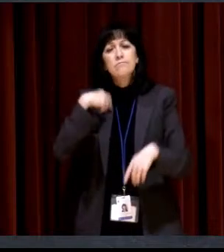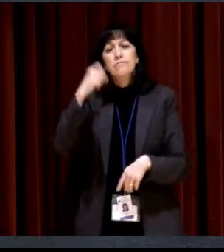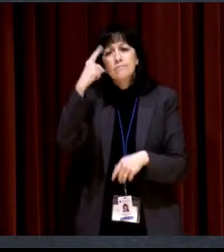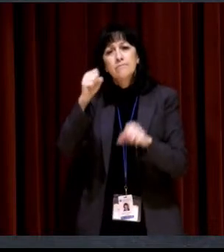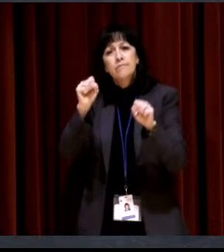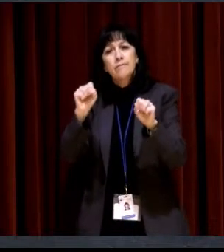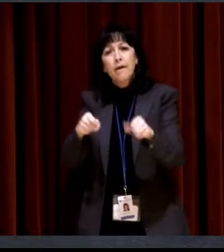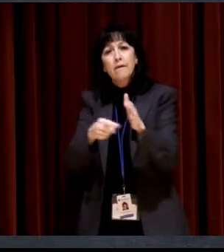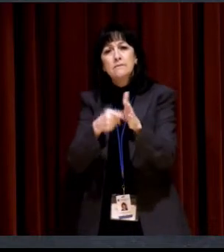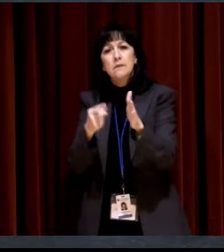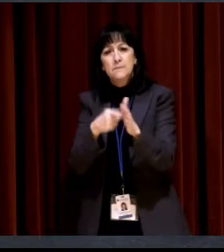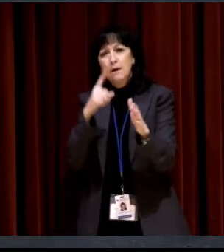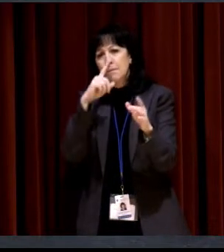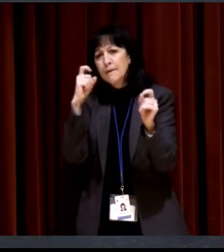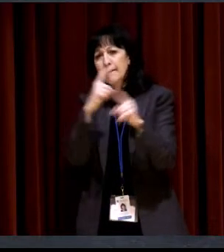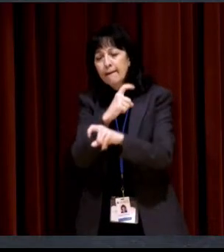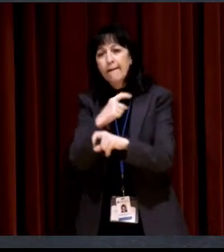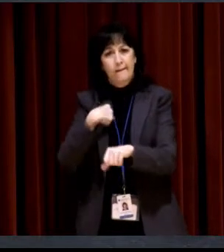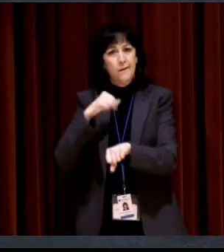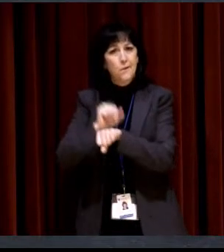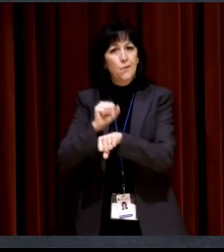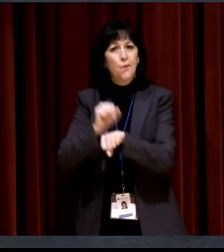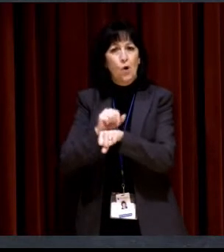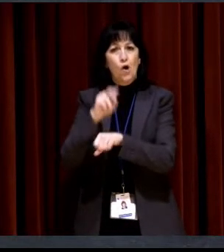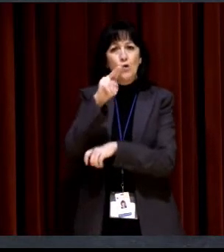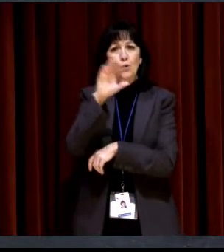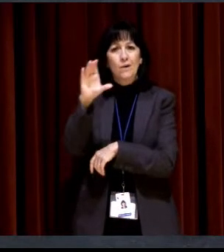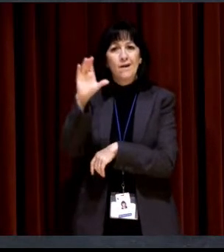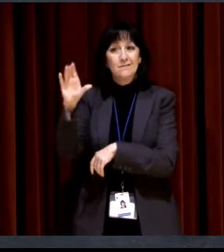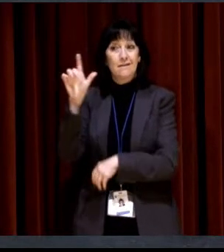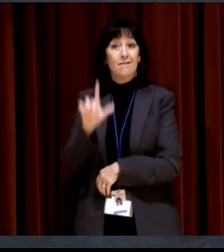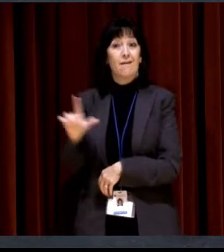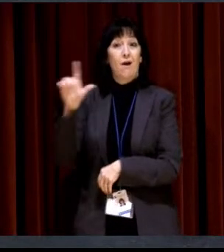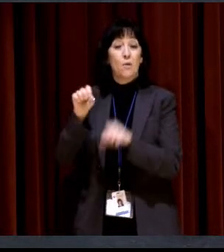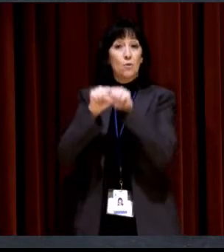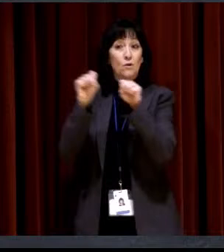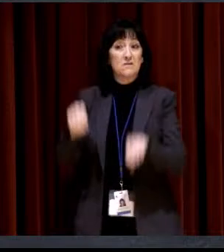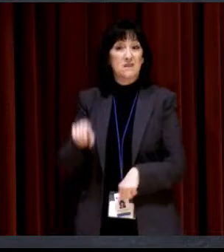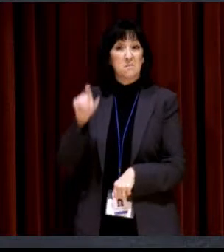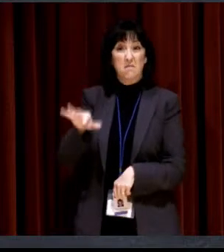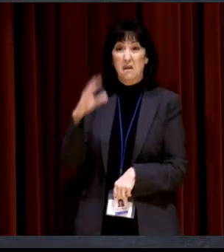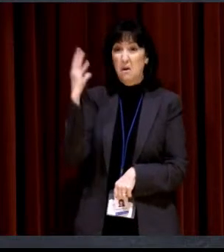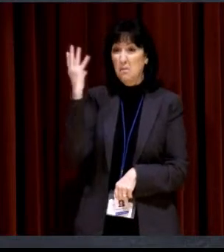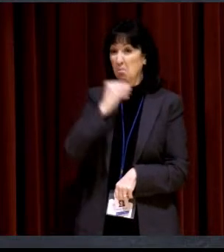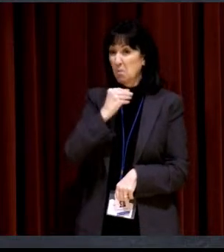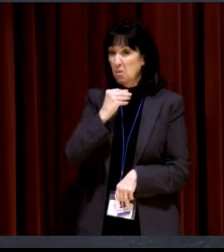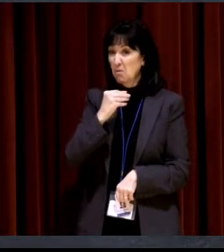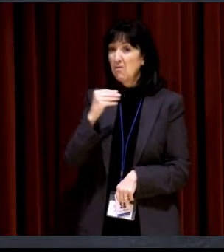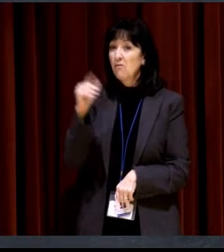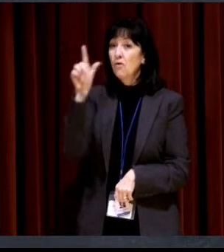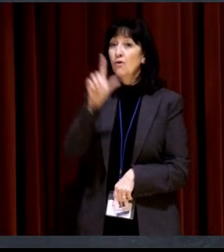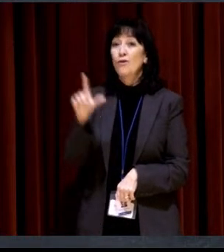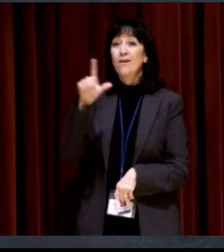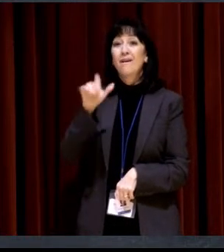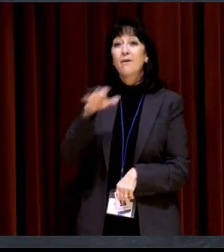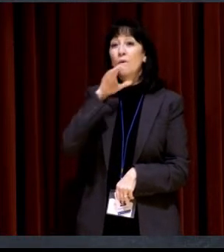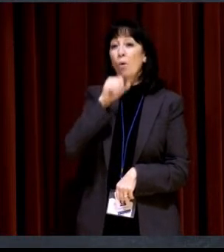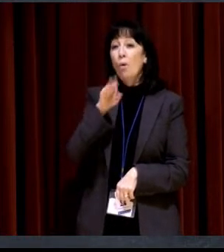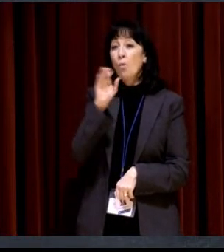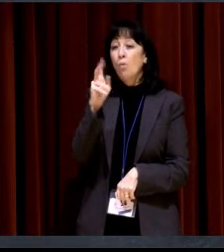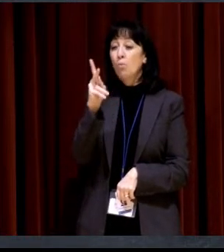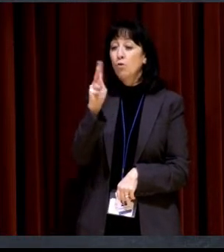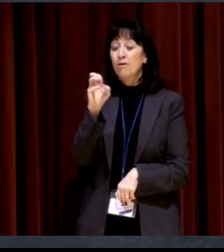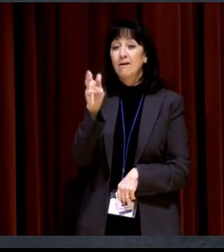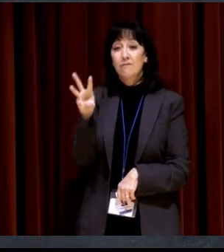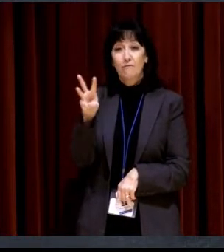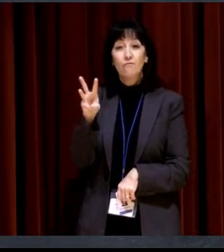the Newcastle County library system, in our beautiful library that sits on the old Brookview grounds in Claymont in the